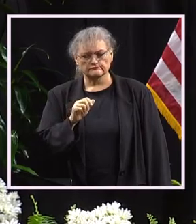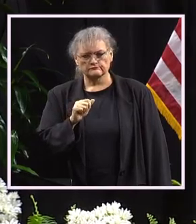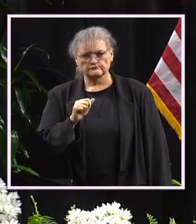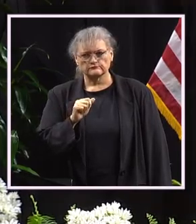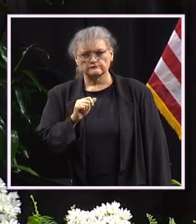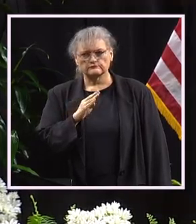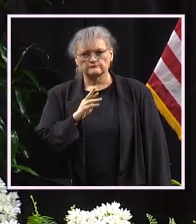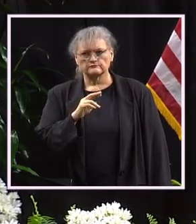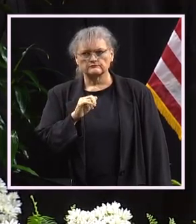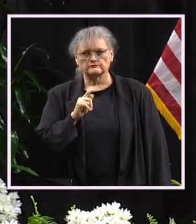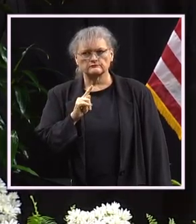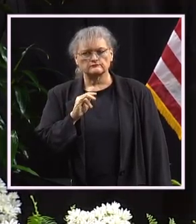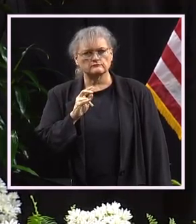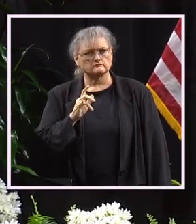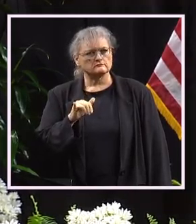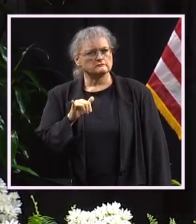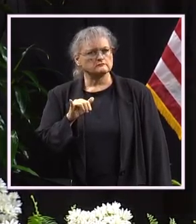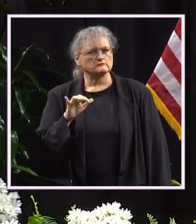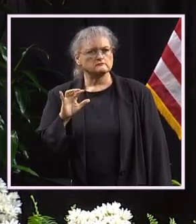Brittany Rose Logan.